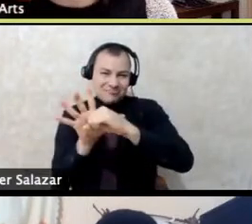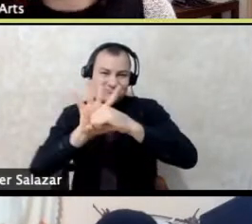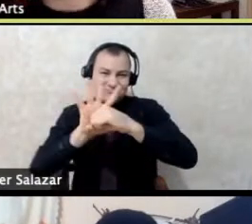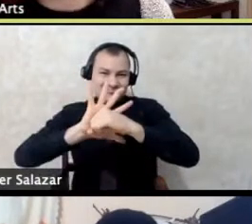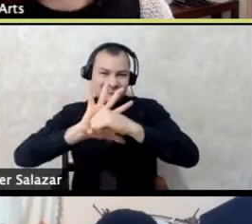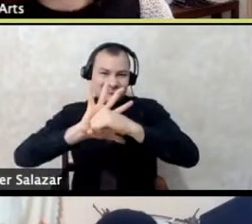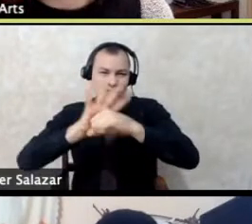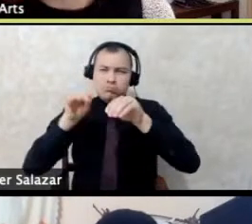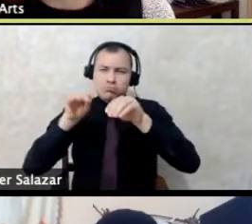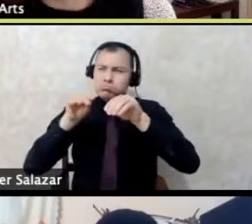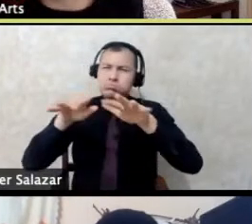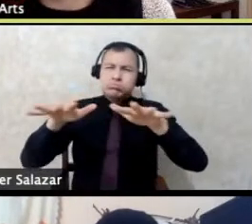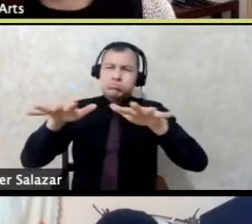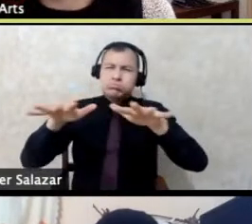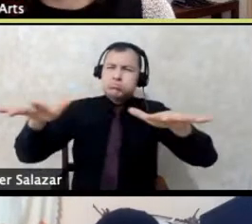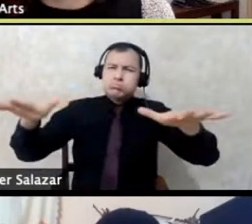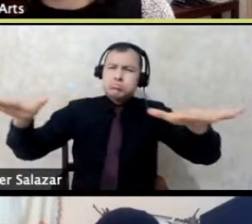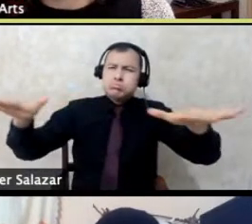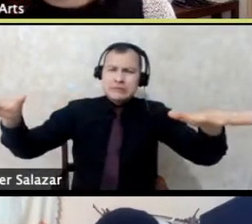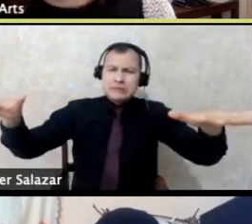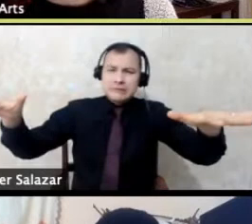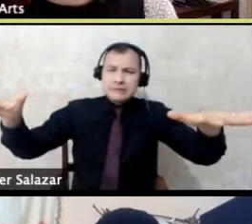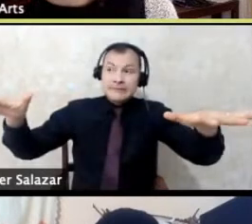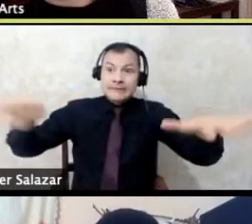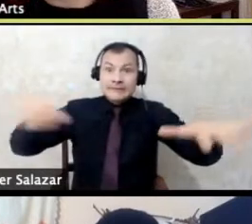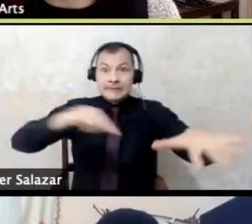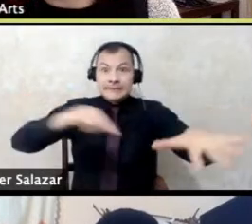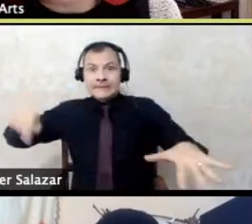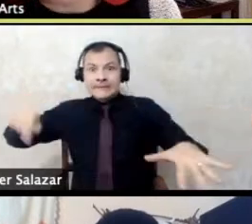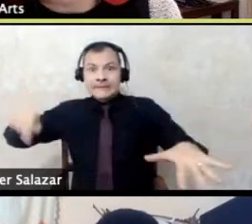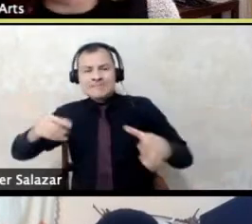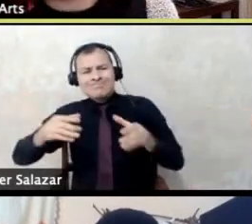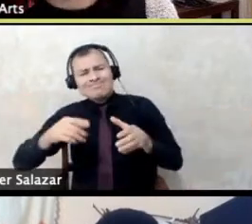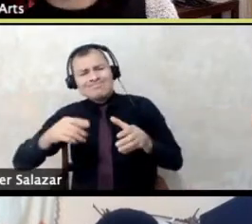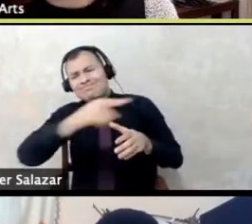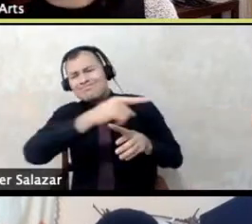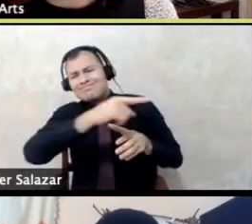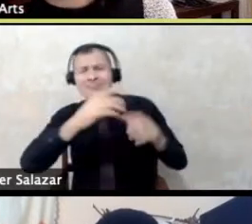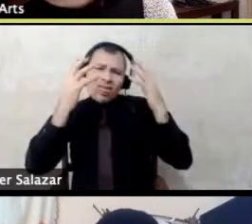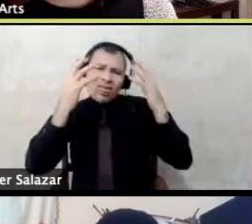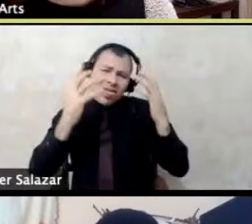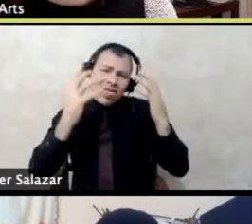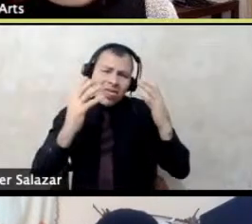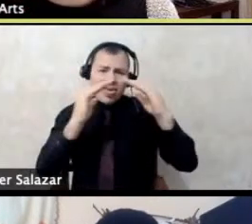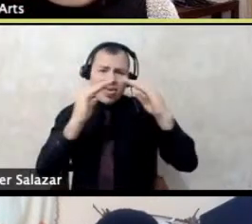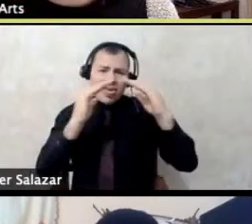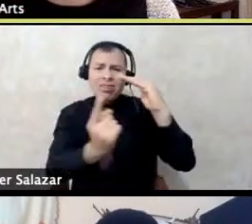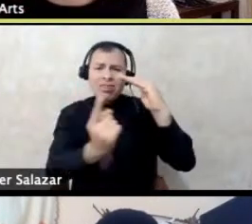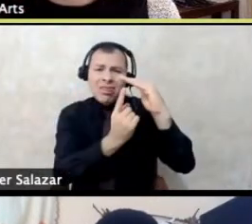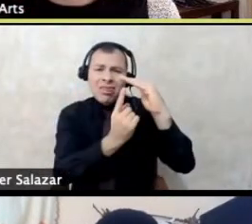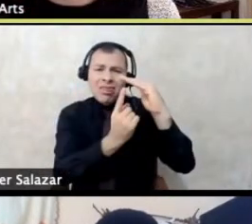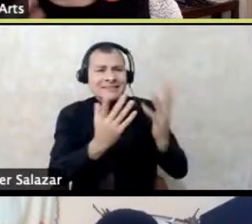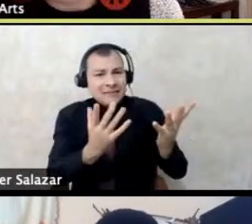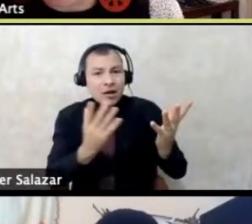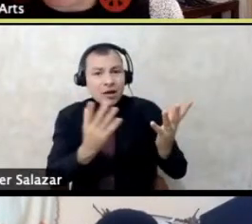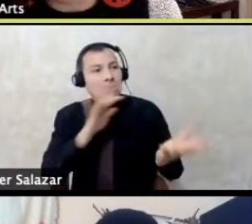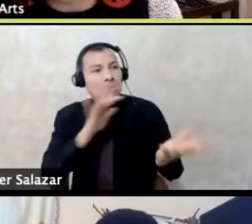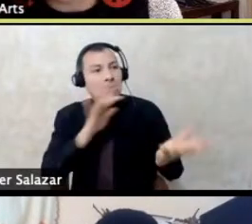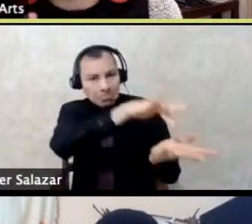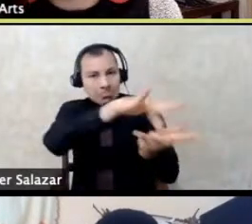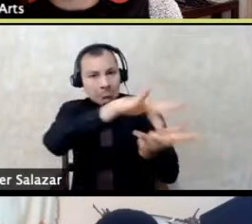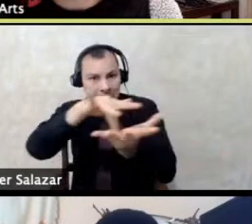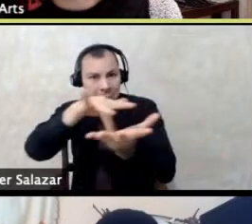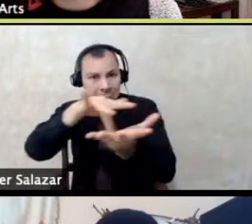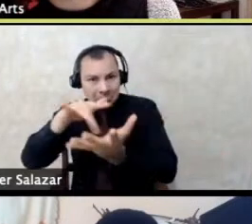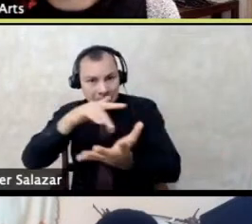la música y la poesía. Sabemos que por la pandemia, por el COVID-19, las comunidades, las personas